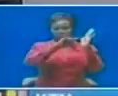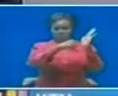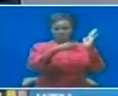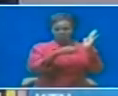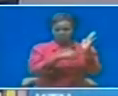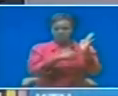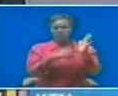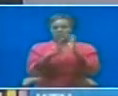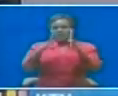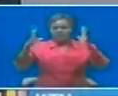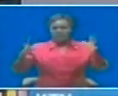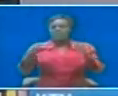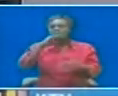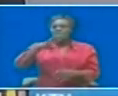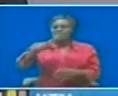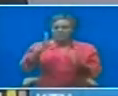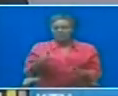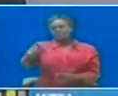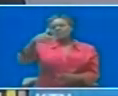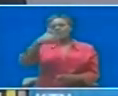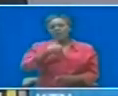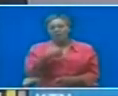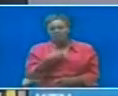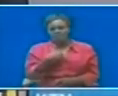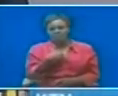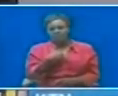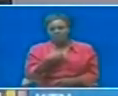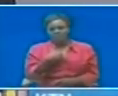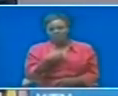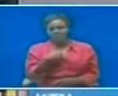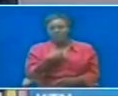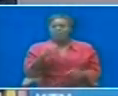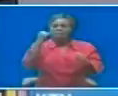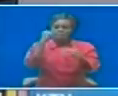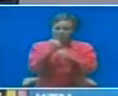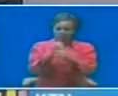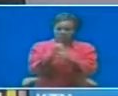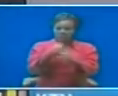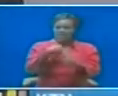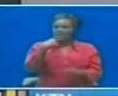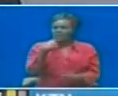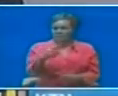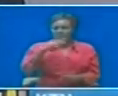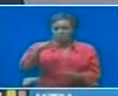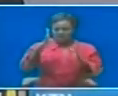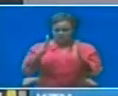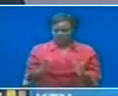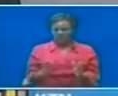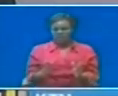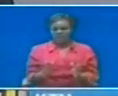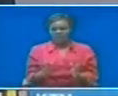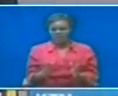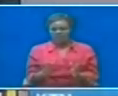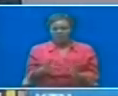great paid speakers do possess and they do have. Right. I'll also mention maybe something about the Speakers Bureau, because